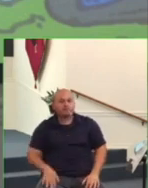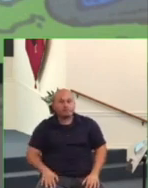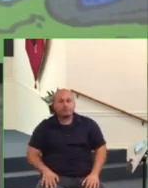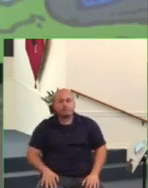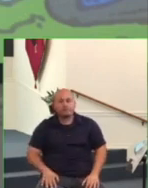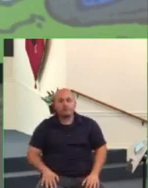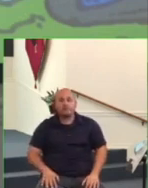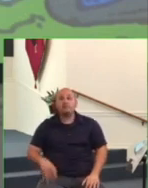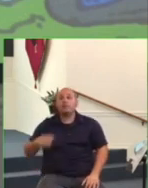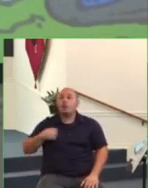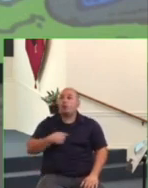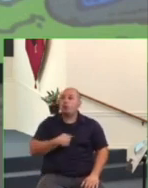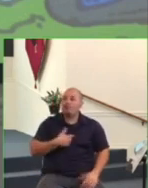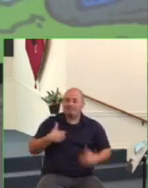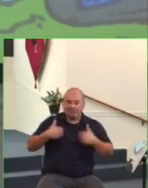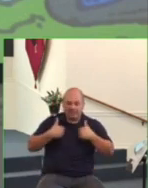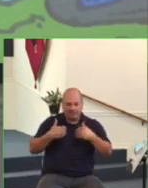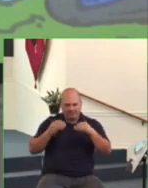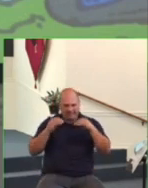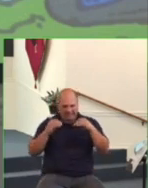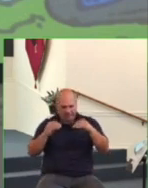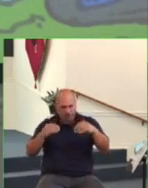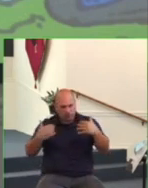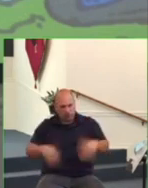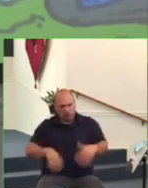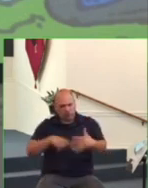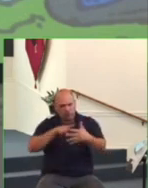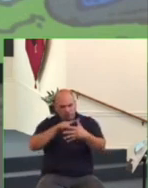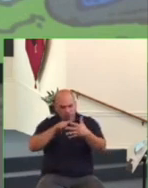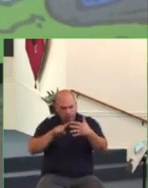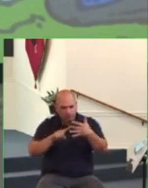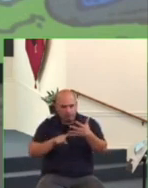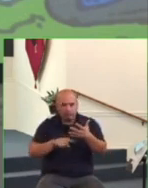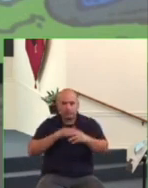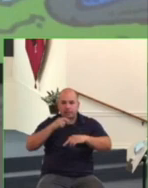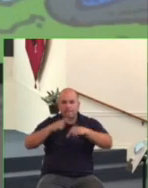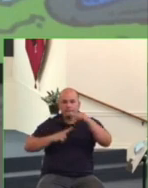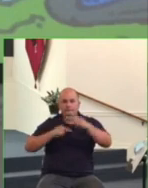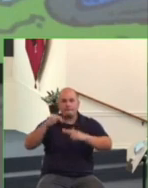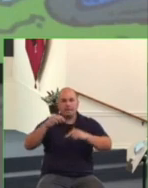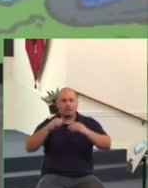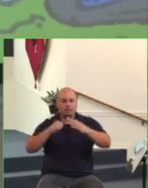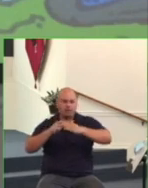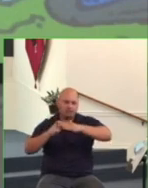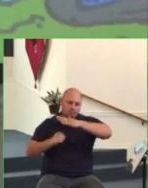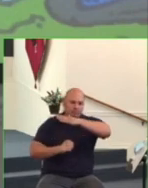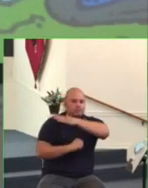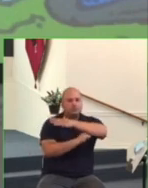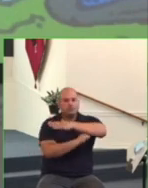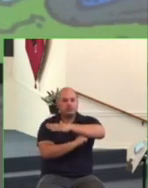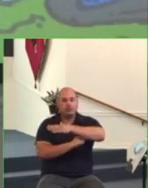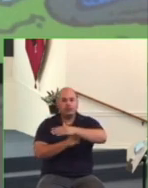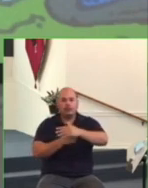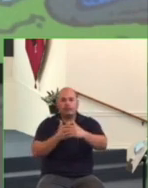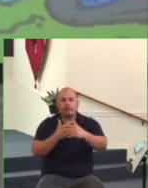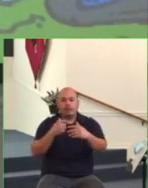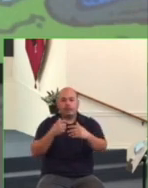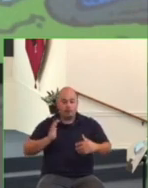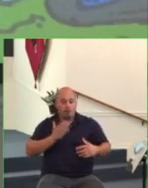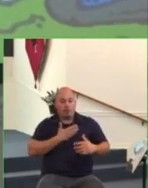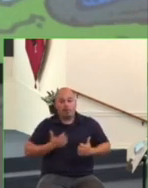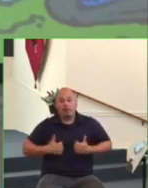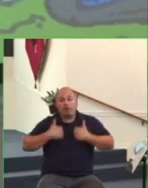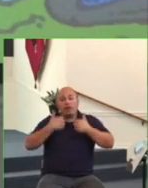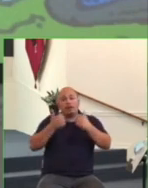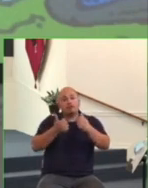grow strong and able to withstand every storm. Lord, we pray that you would bless our relationship